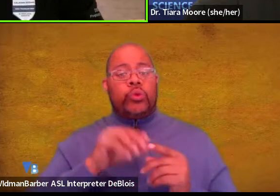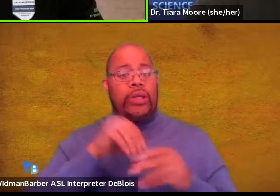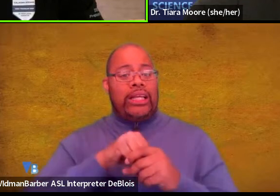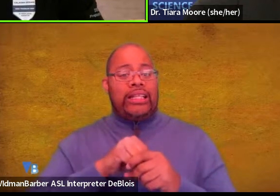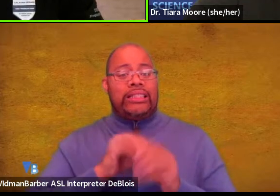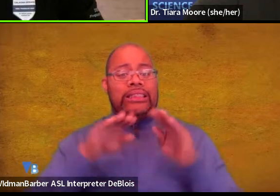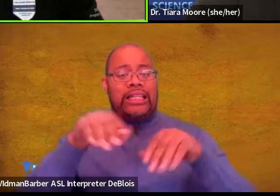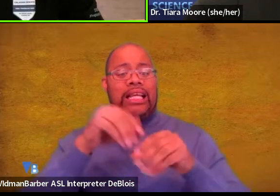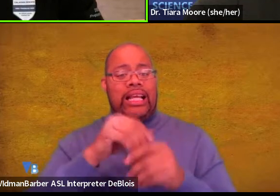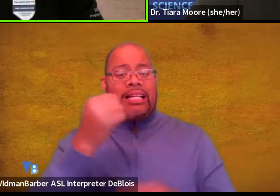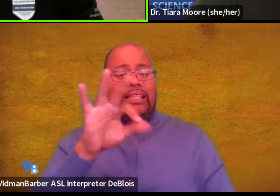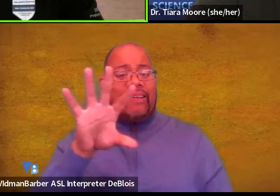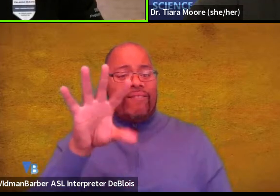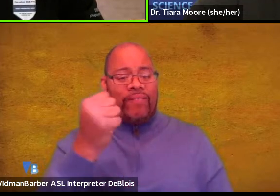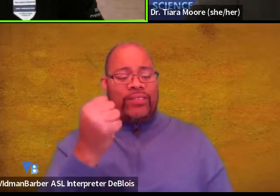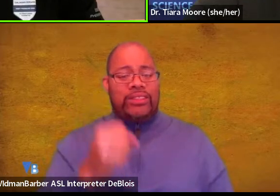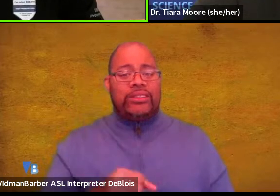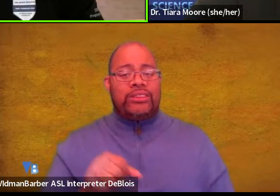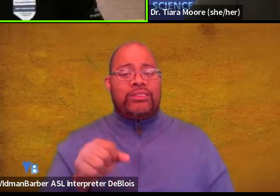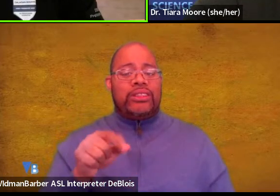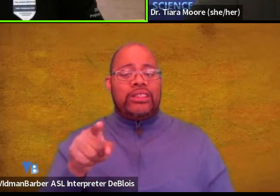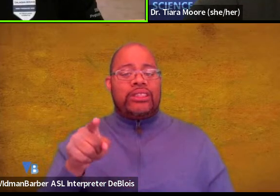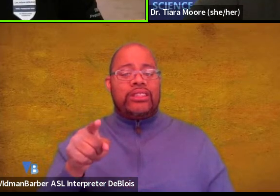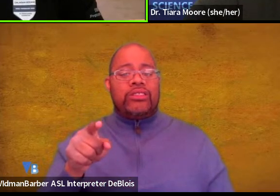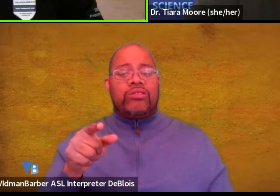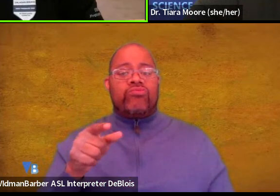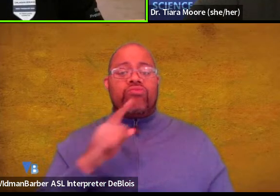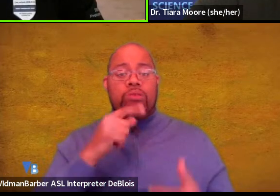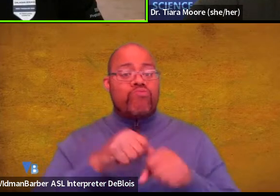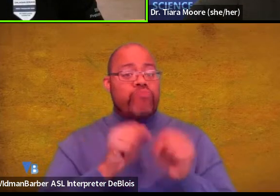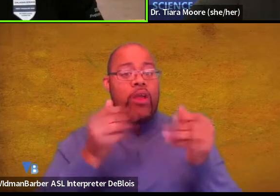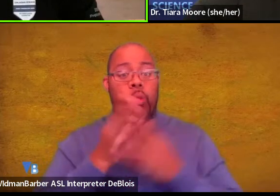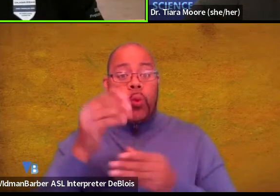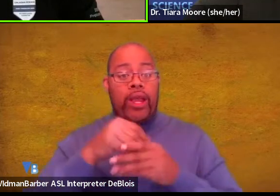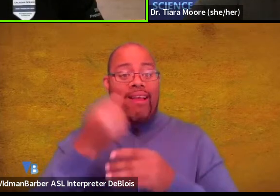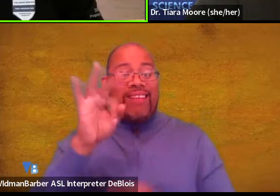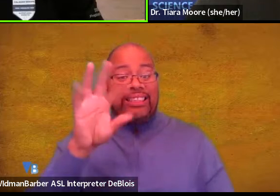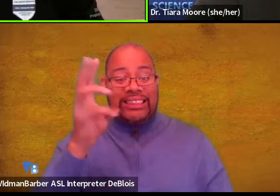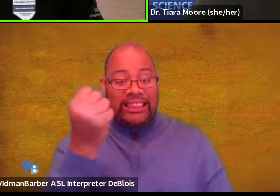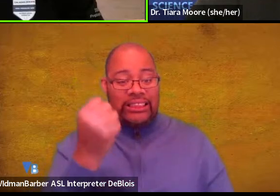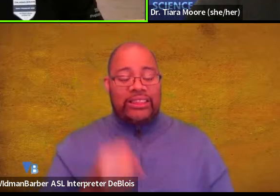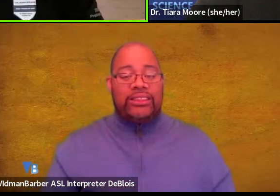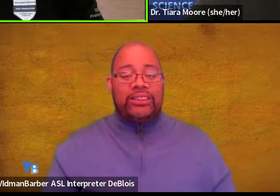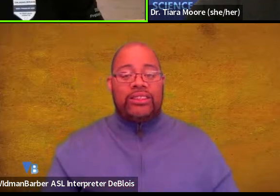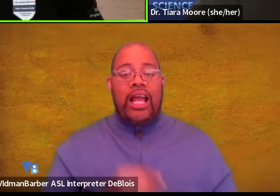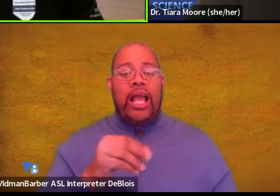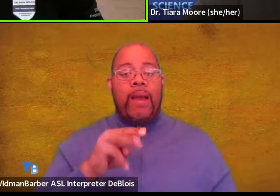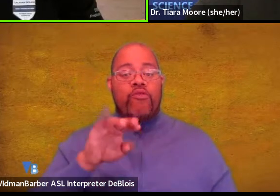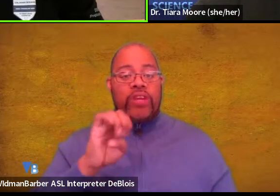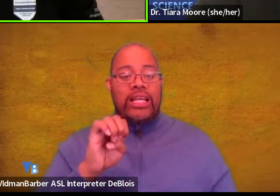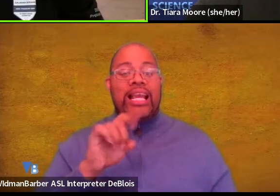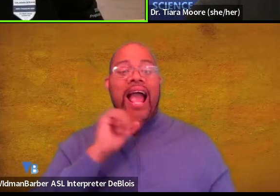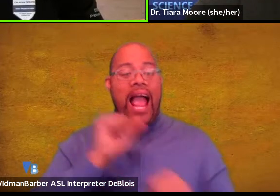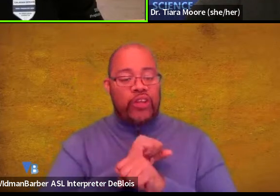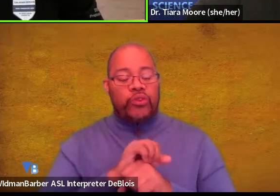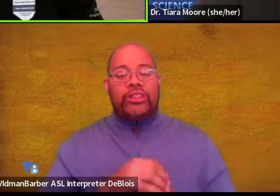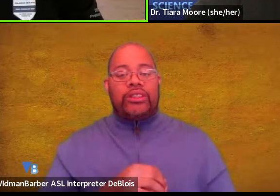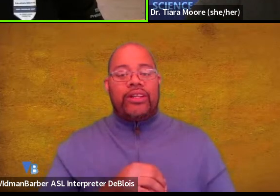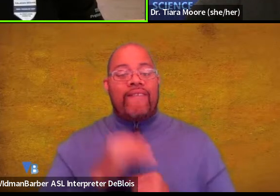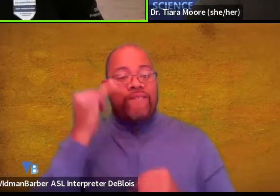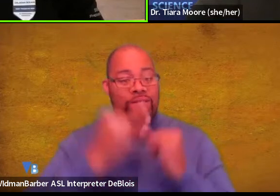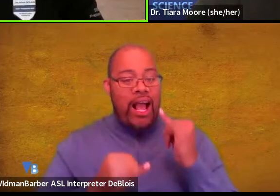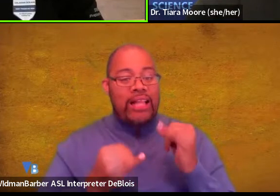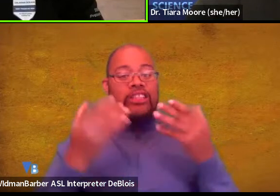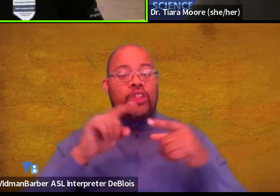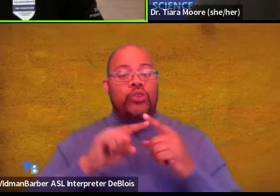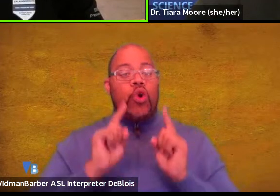sea in the 1950s. There were great breakthroughs in the 1960s, and Marie did actually finally get